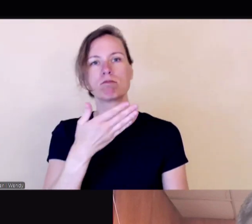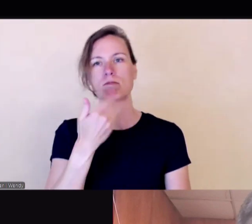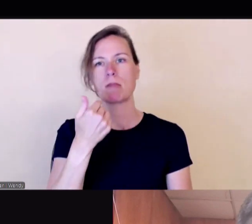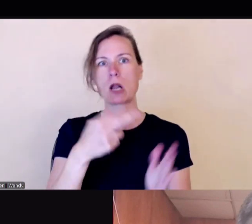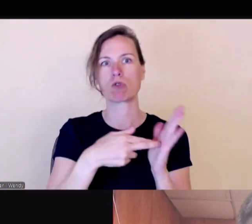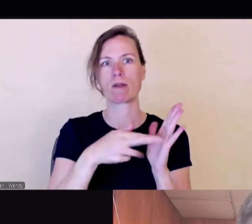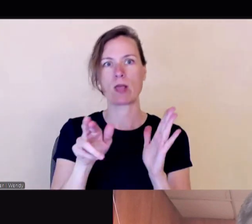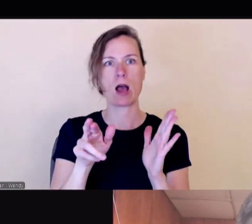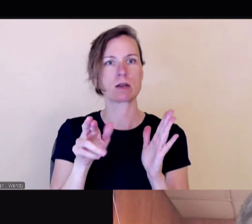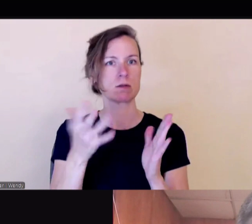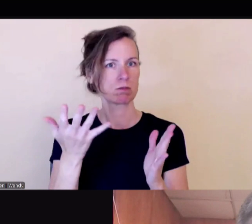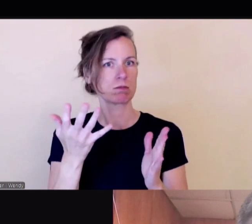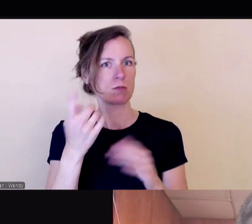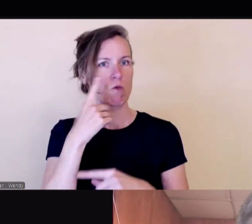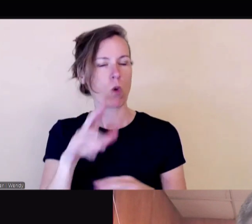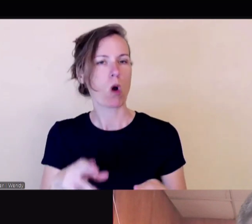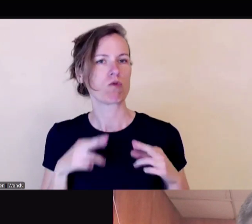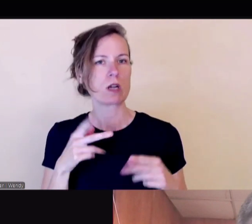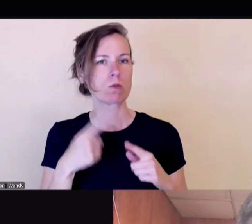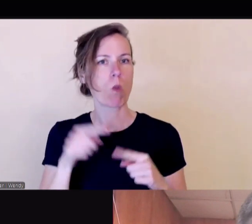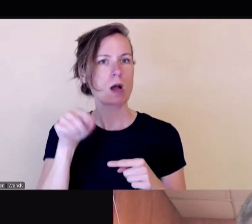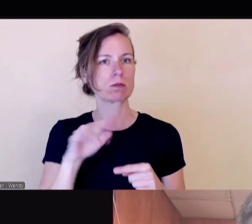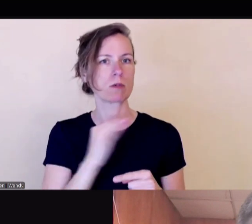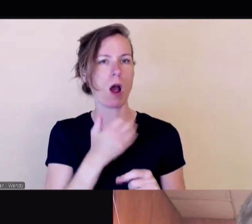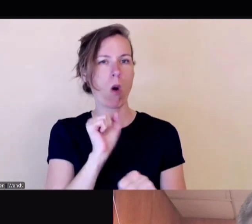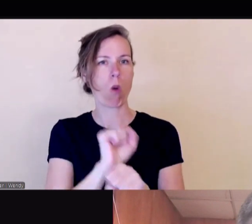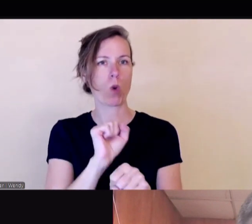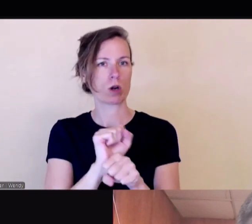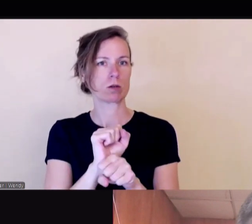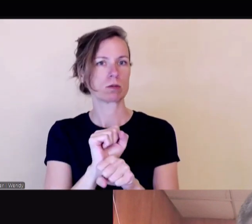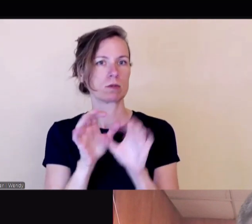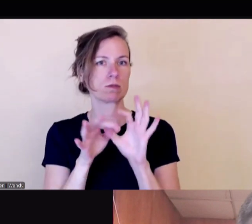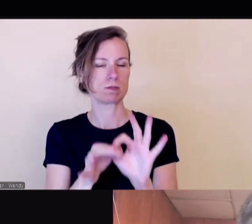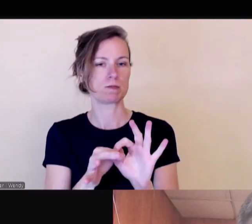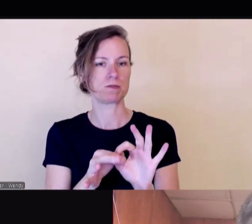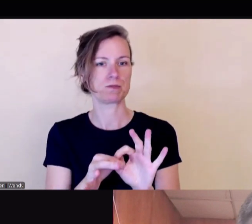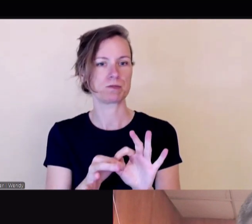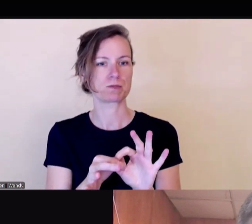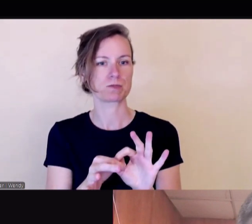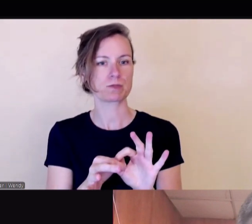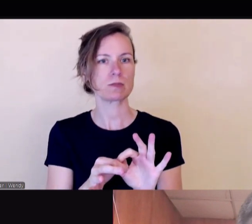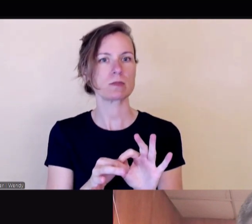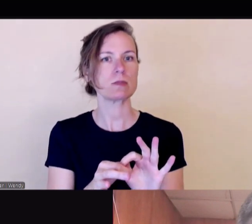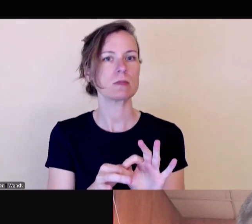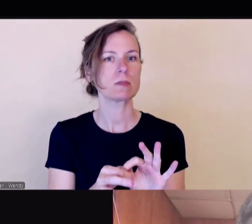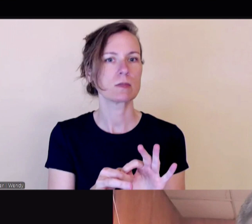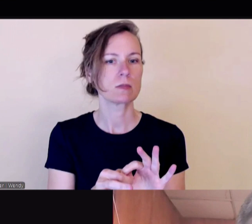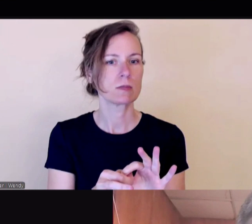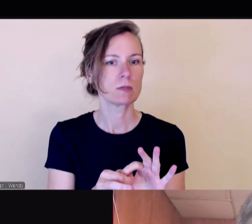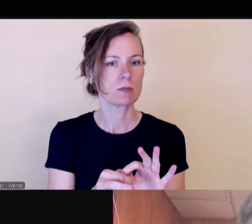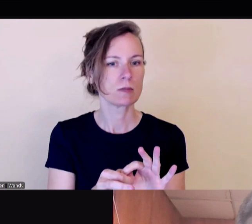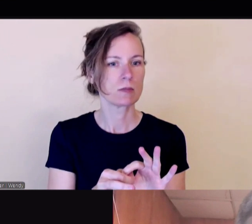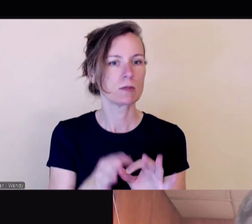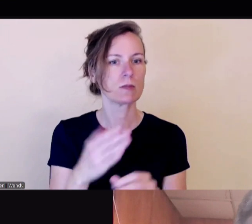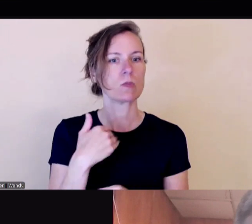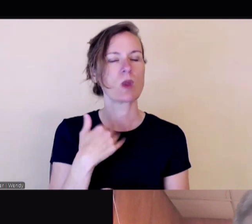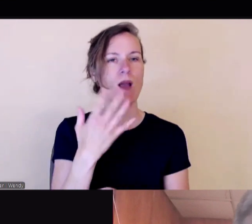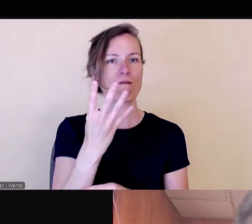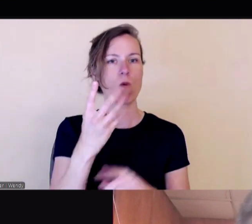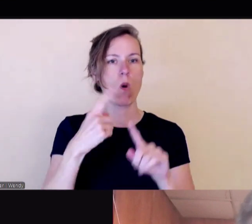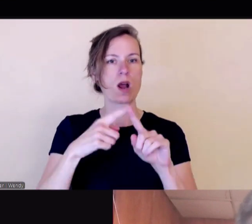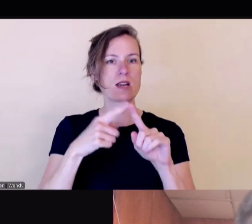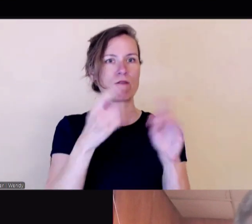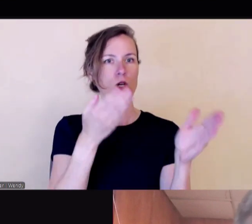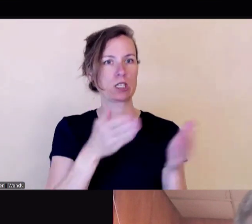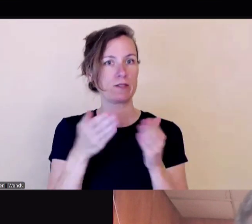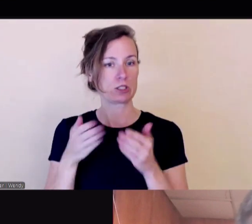because what our work is. So we have 4 divisions. The main division, what we started doing in 1972 was